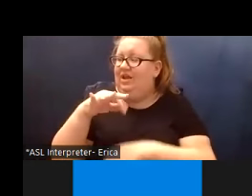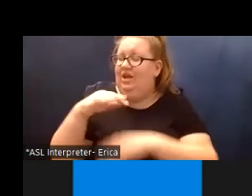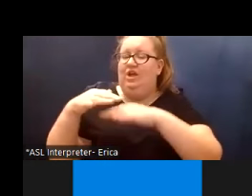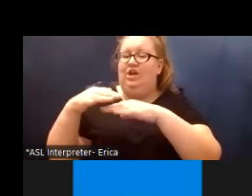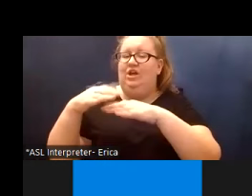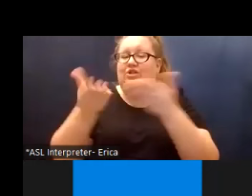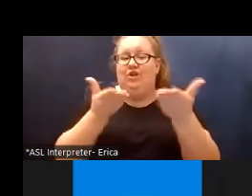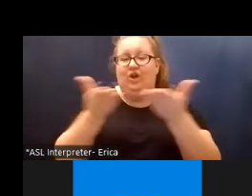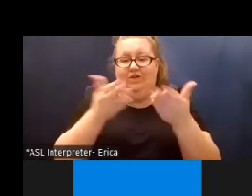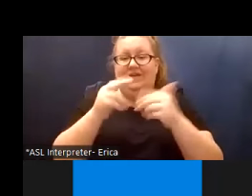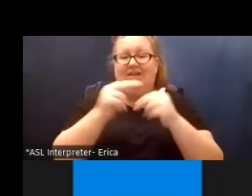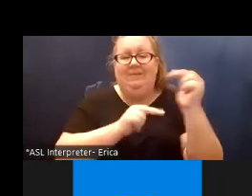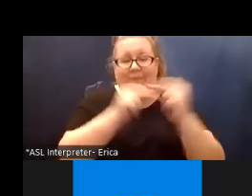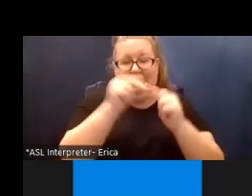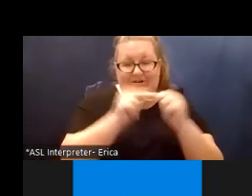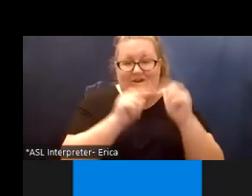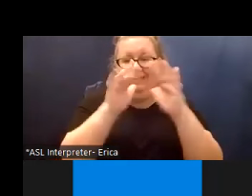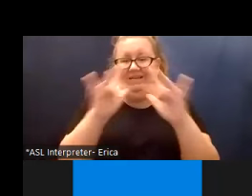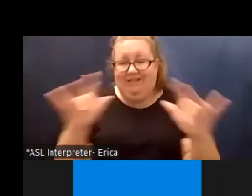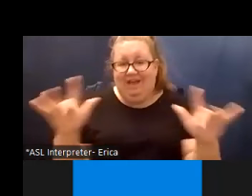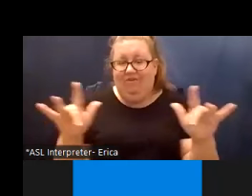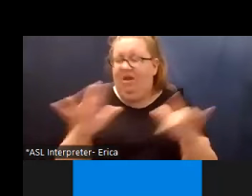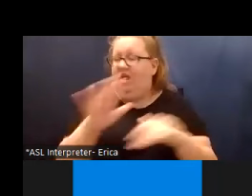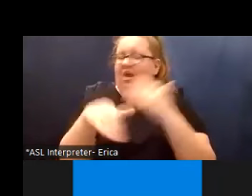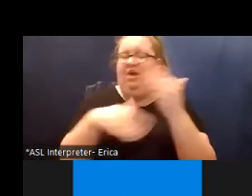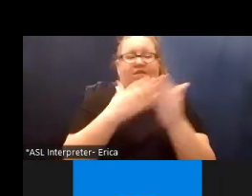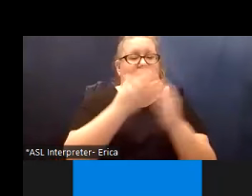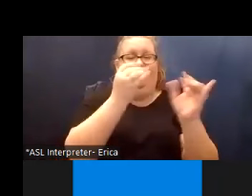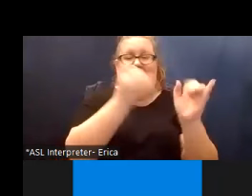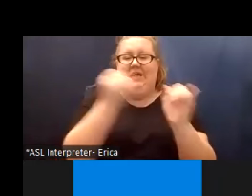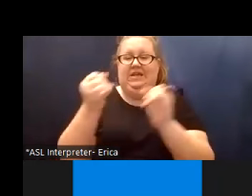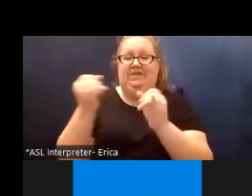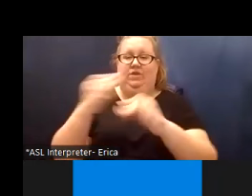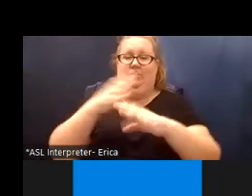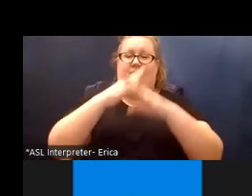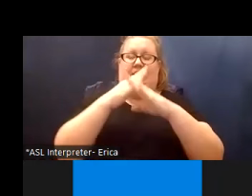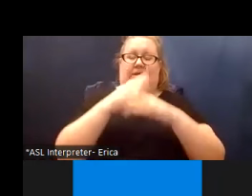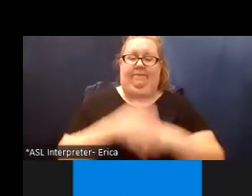service buildings, etc., would all be individually protected.